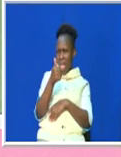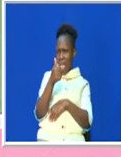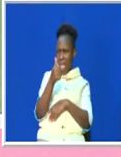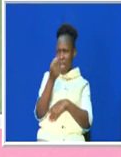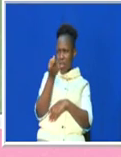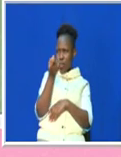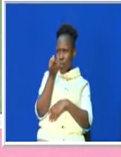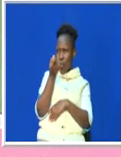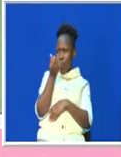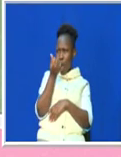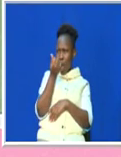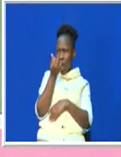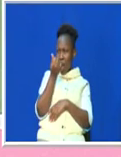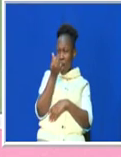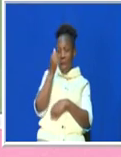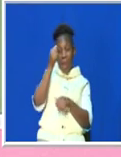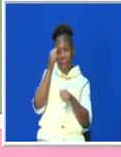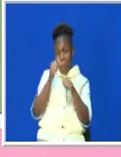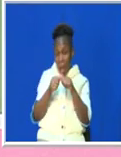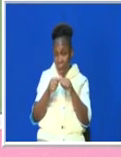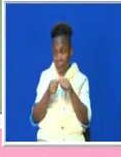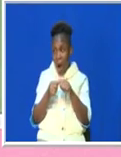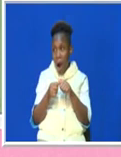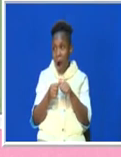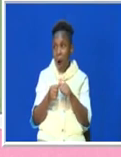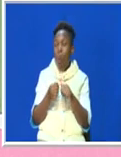the smallest. Remember, we